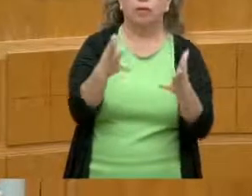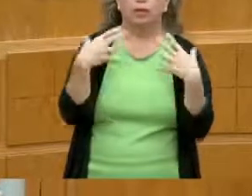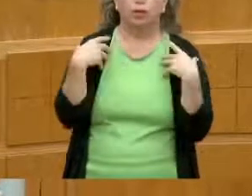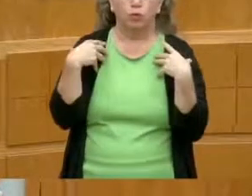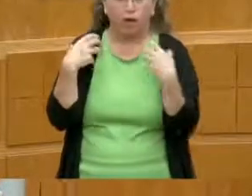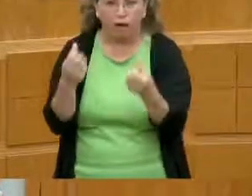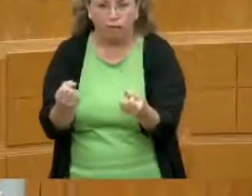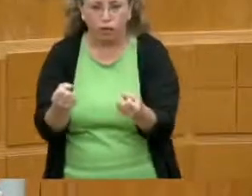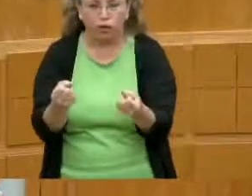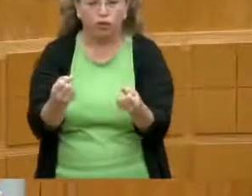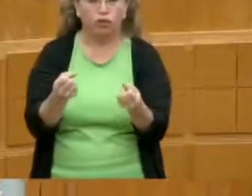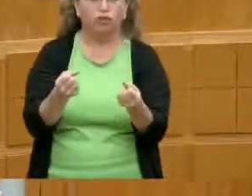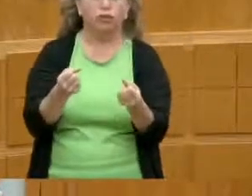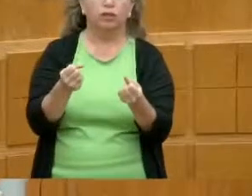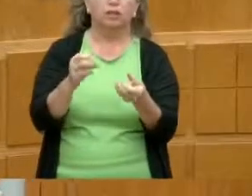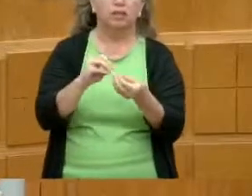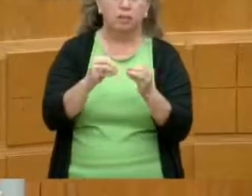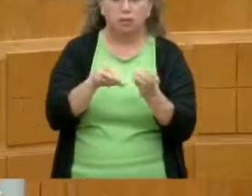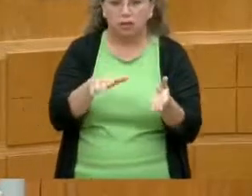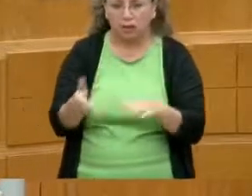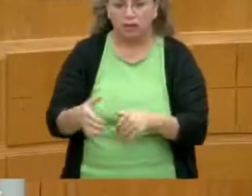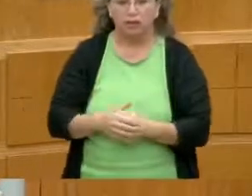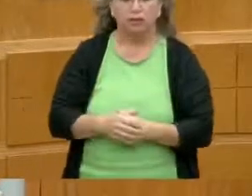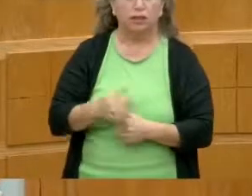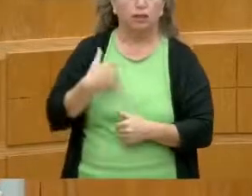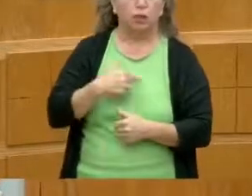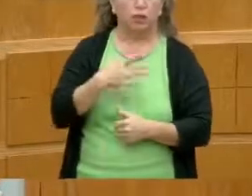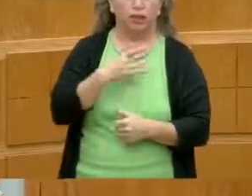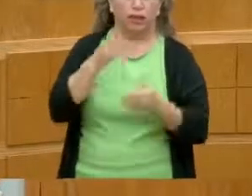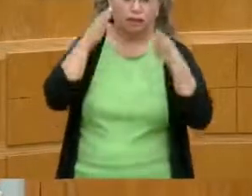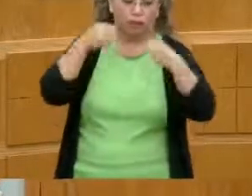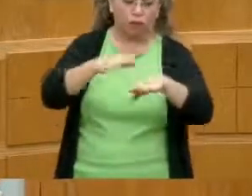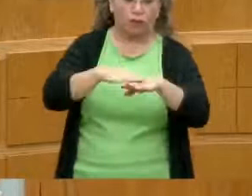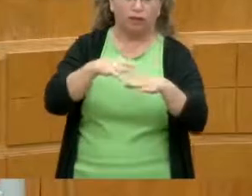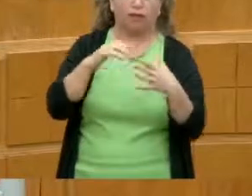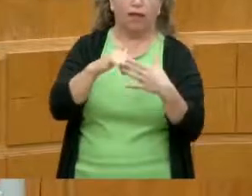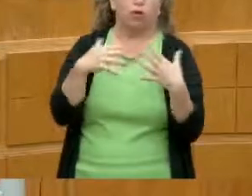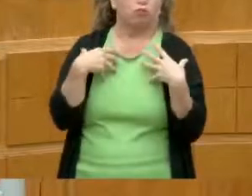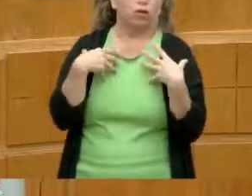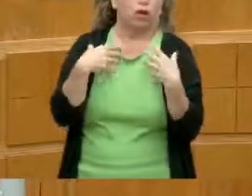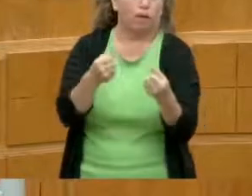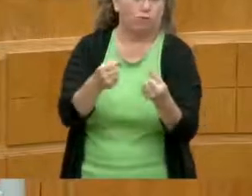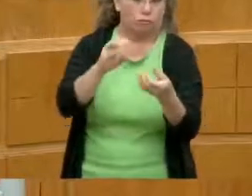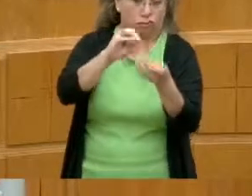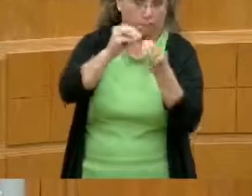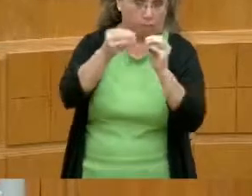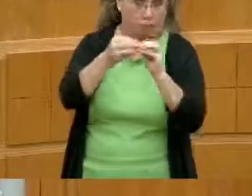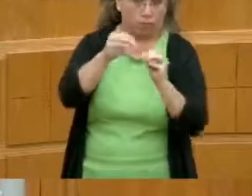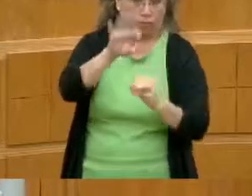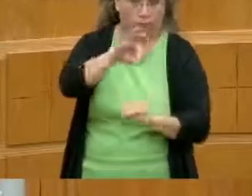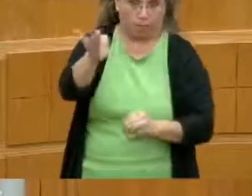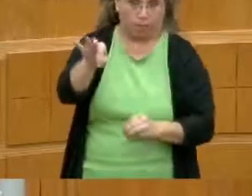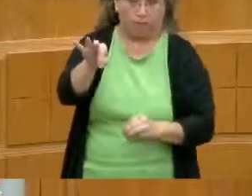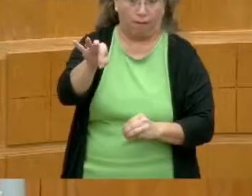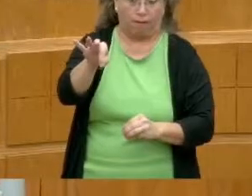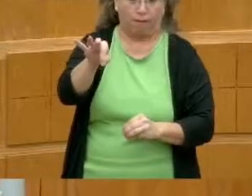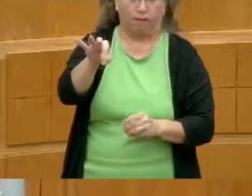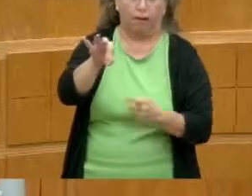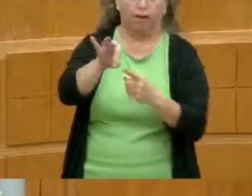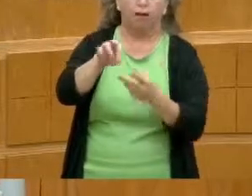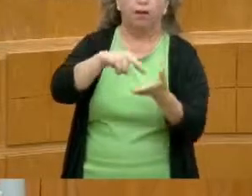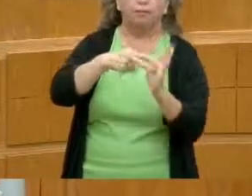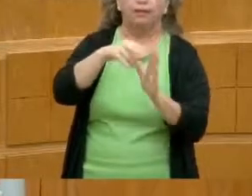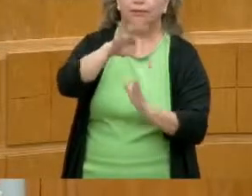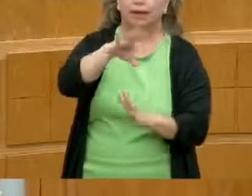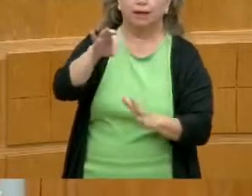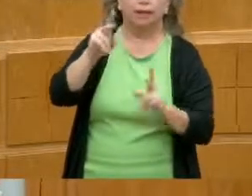number of deaths. So we like to focus on the recovered rate. This one here, 99. And 99 persons have